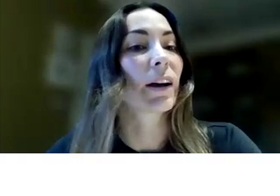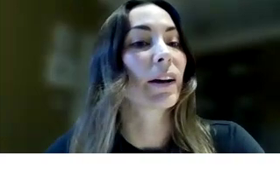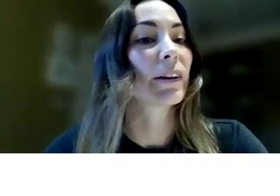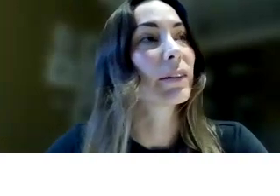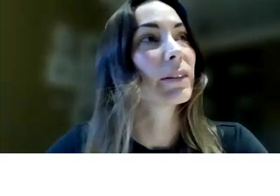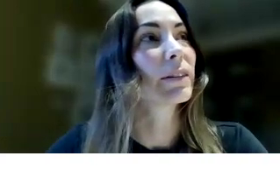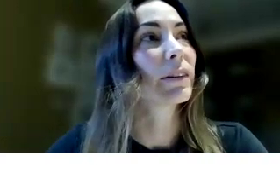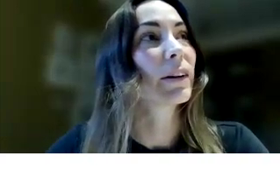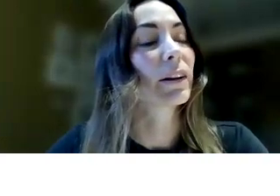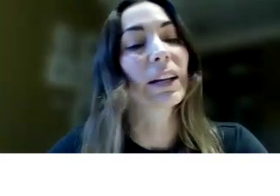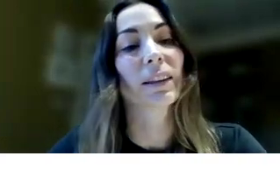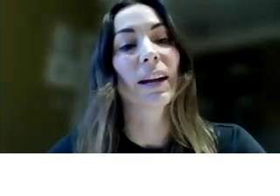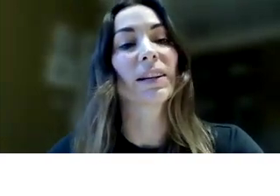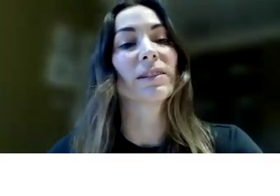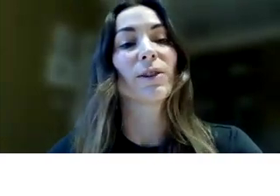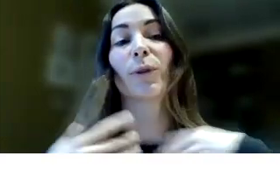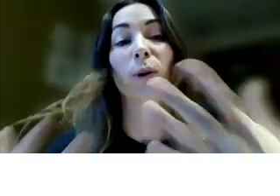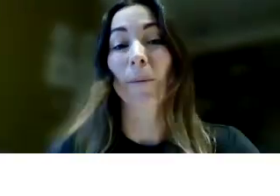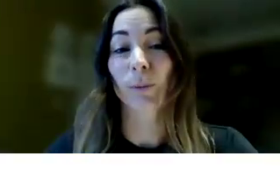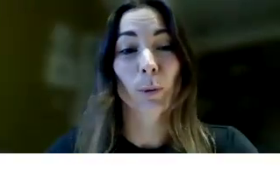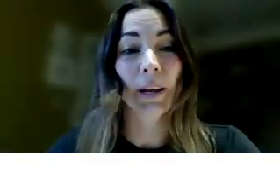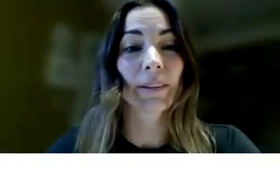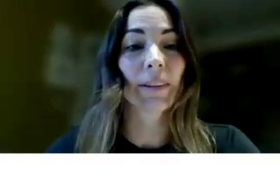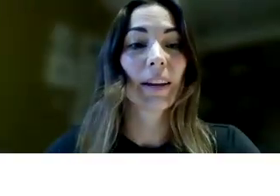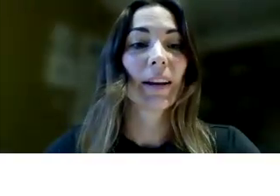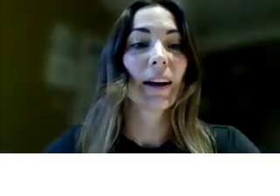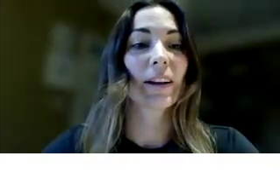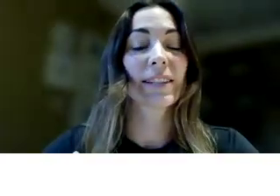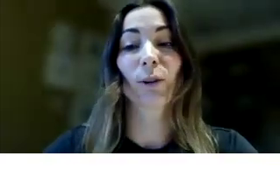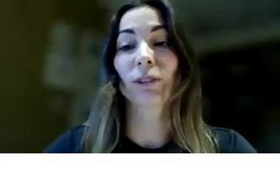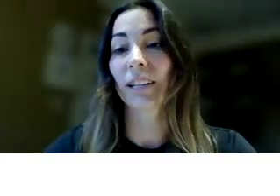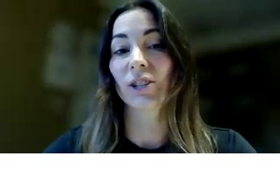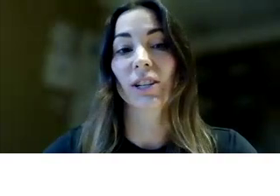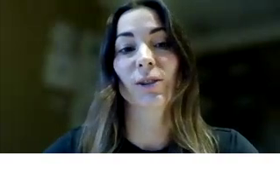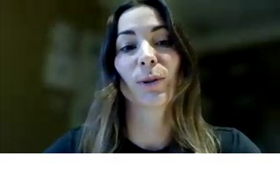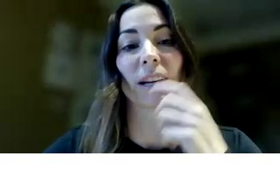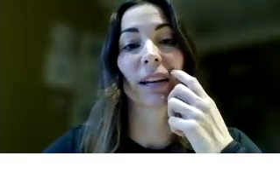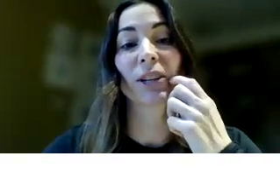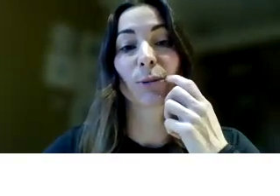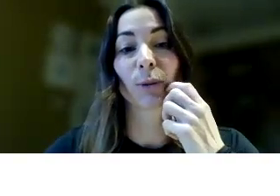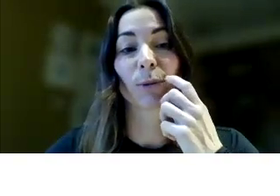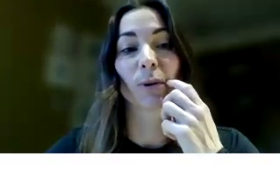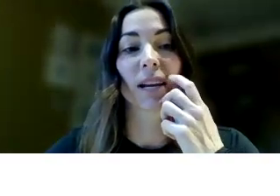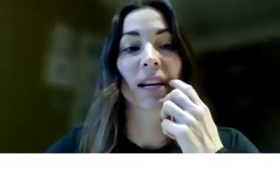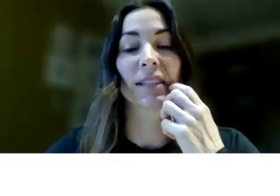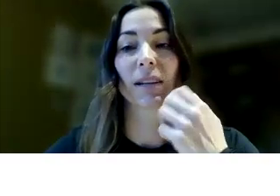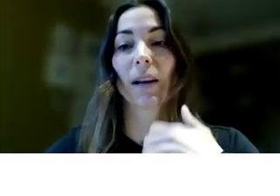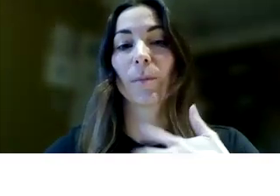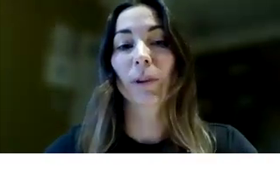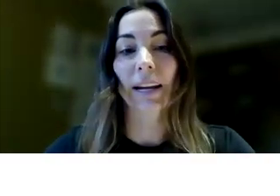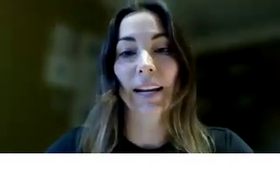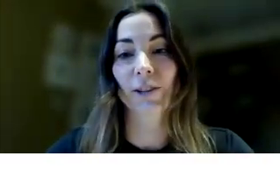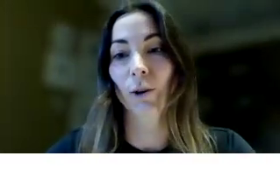use a clinic that you feel comfortable with, skilled clinicians who can guide you through the